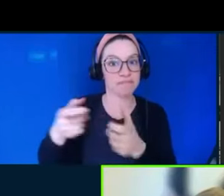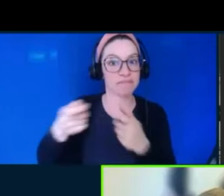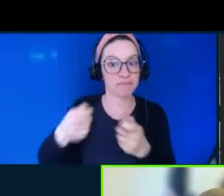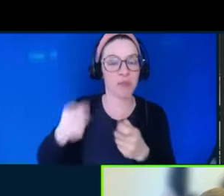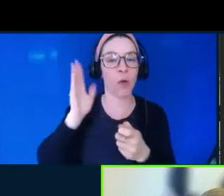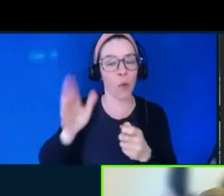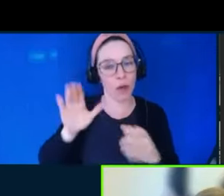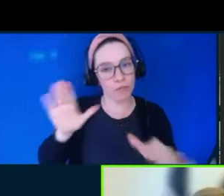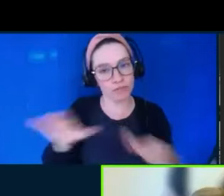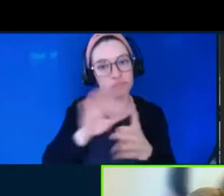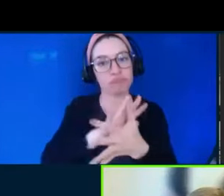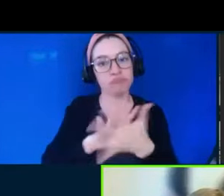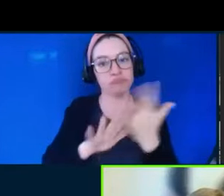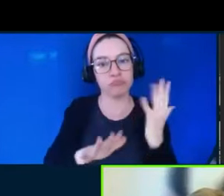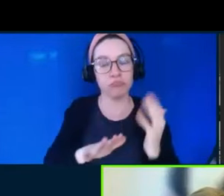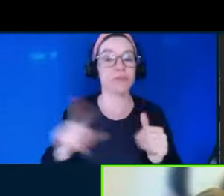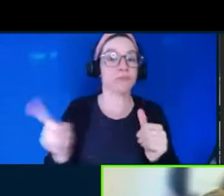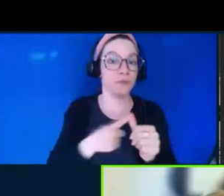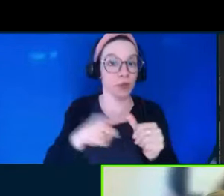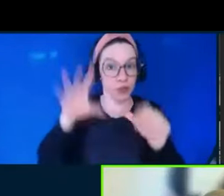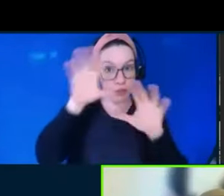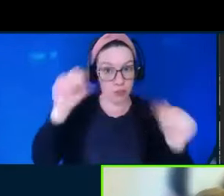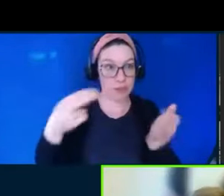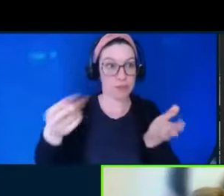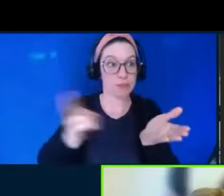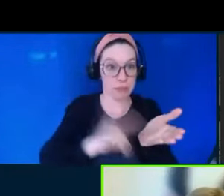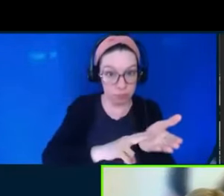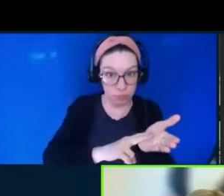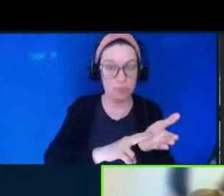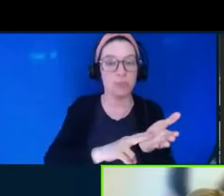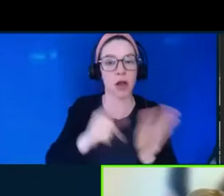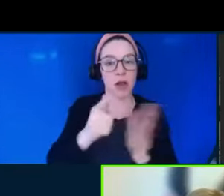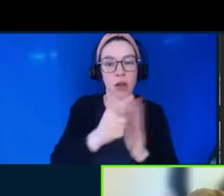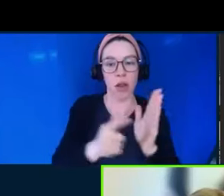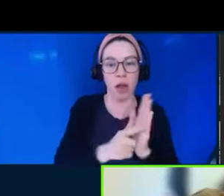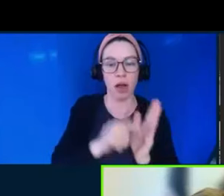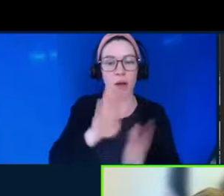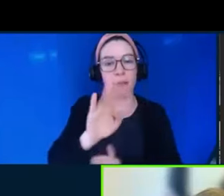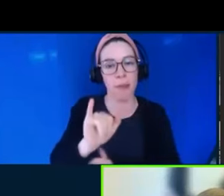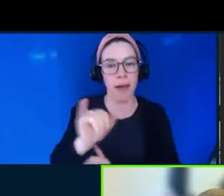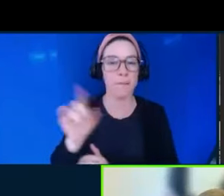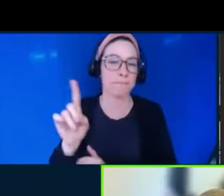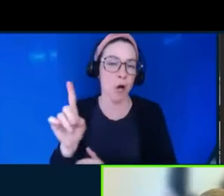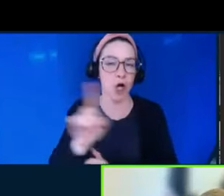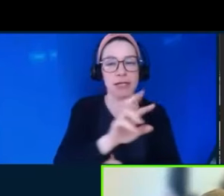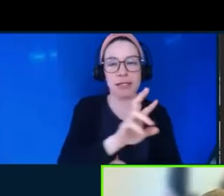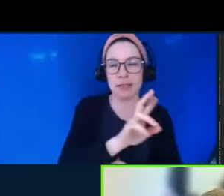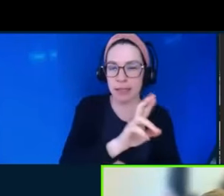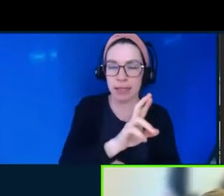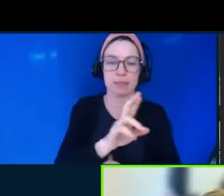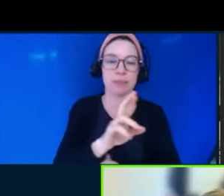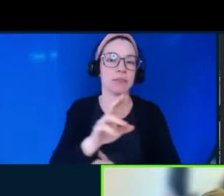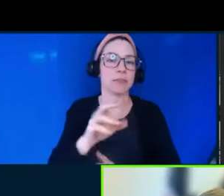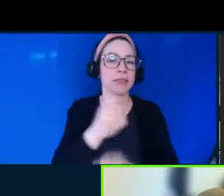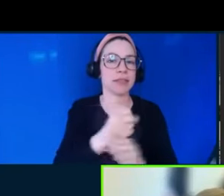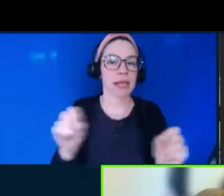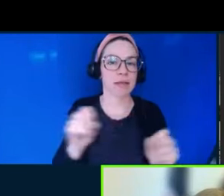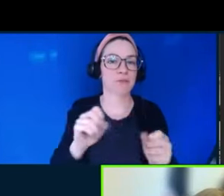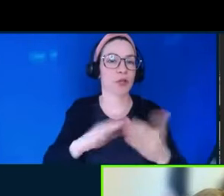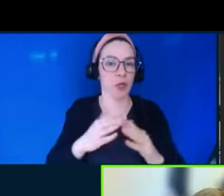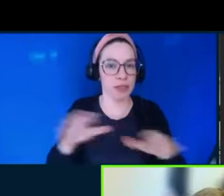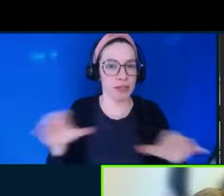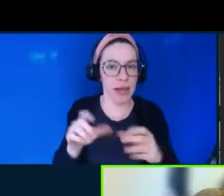Biden signed and the administration is implementing laws such as the Bipartisan Safer Communities Act, the COVID-19 Hate Crimes Act, and